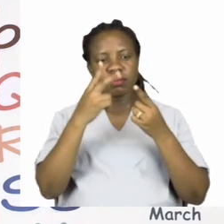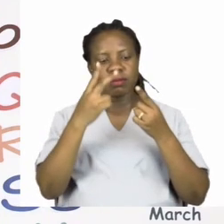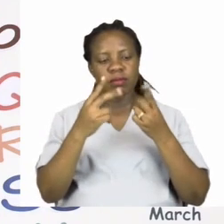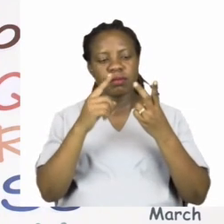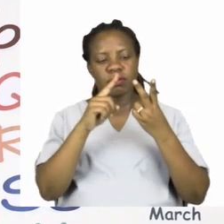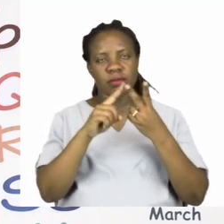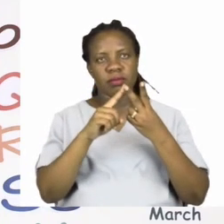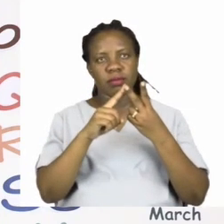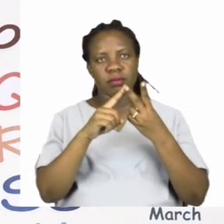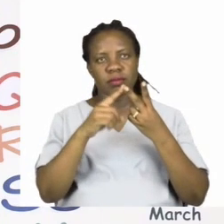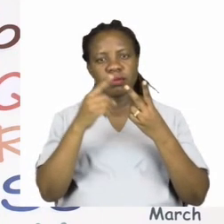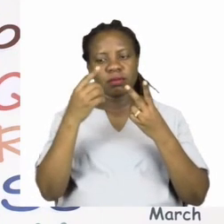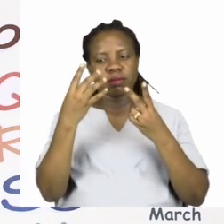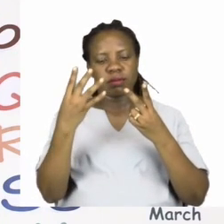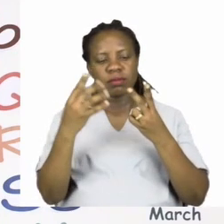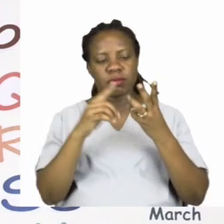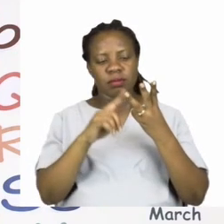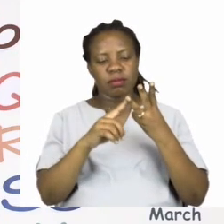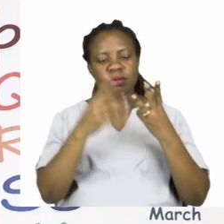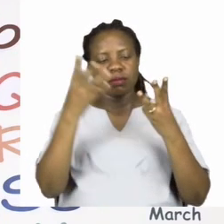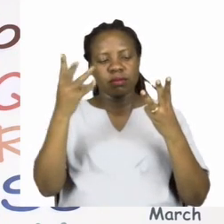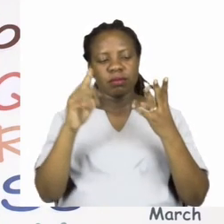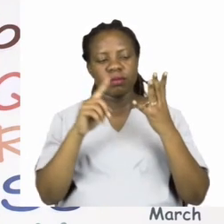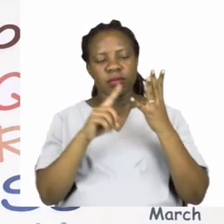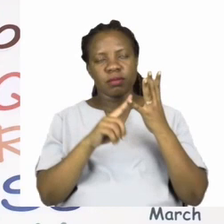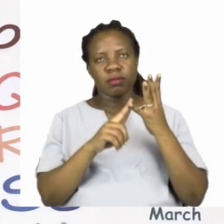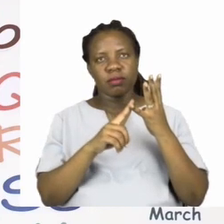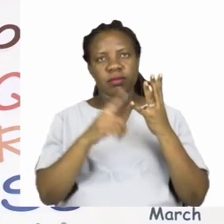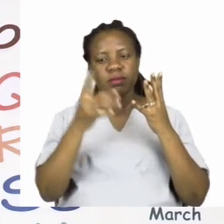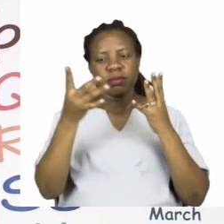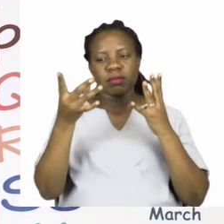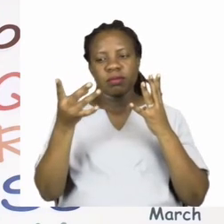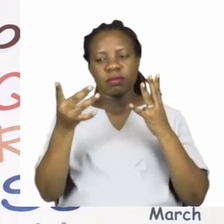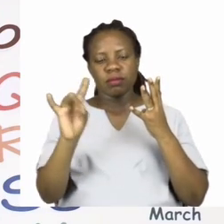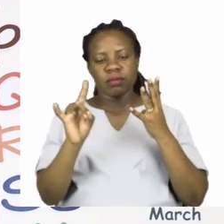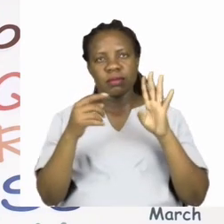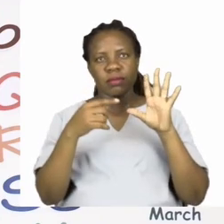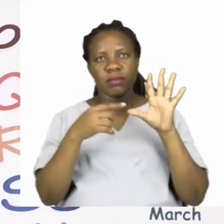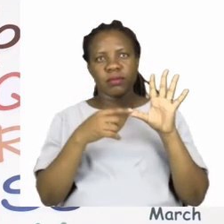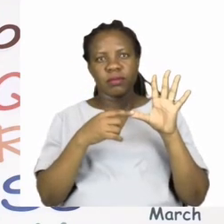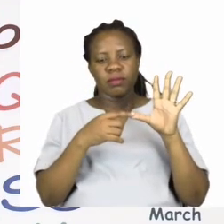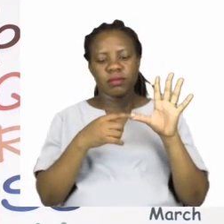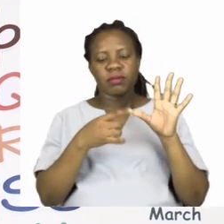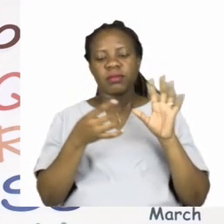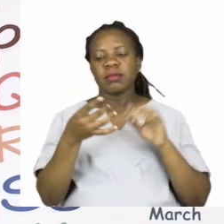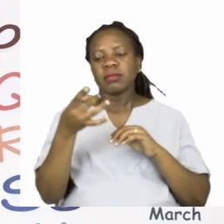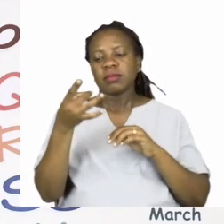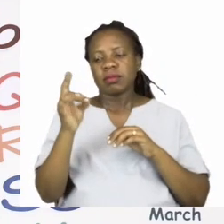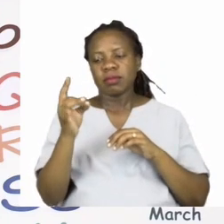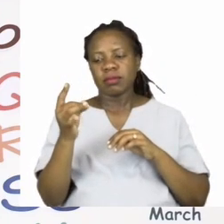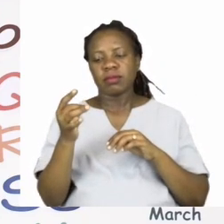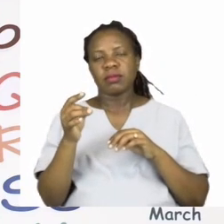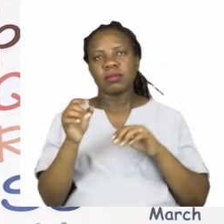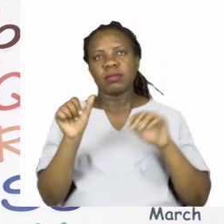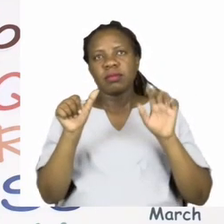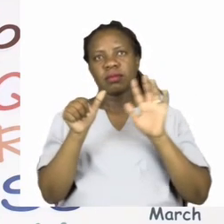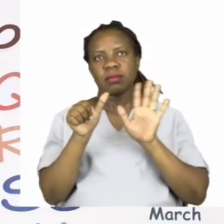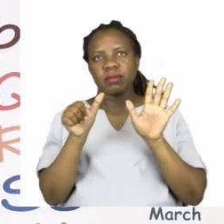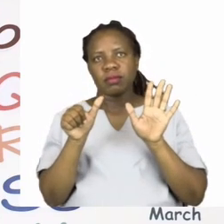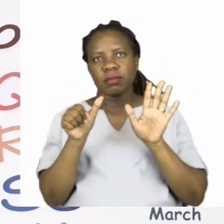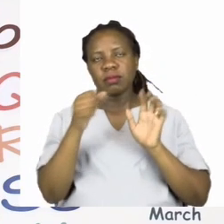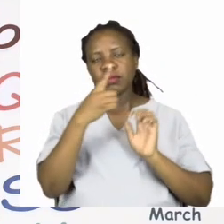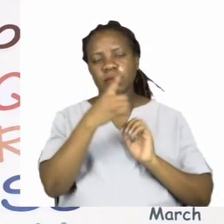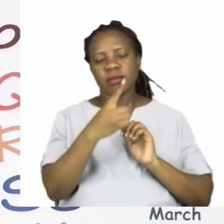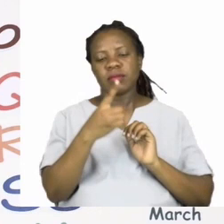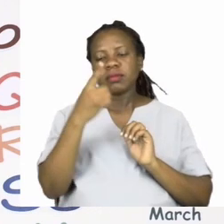2, 4, 6, 8, 10, 12,